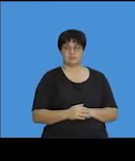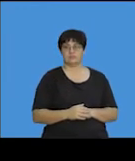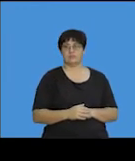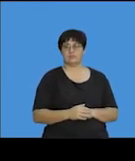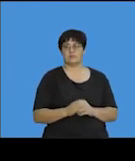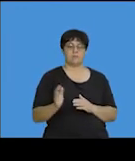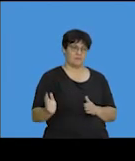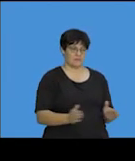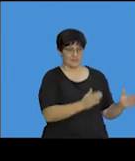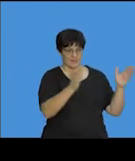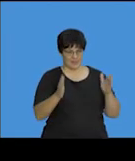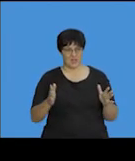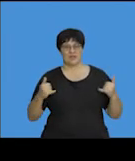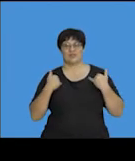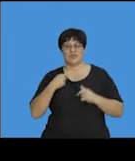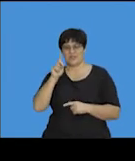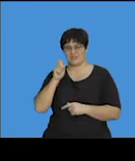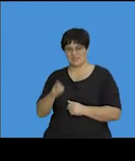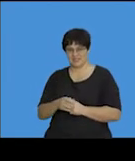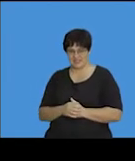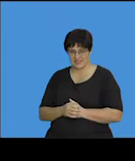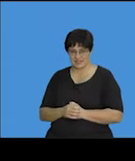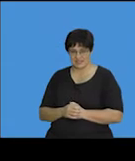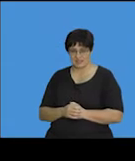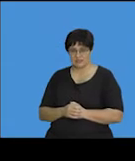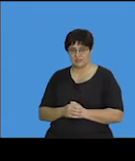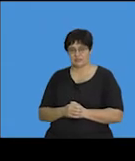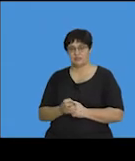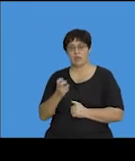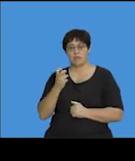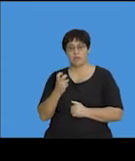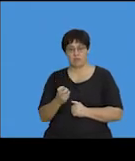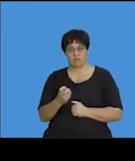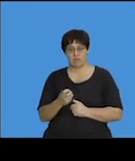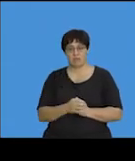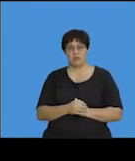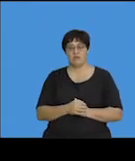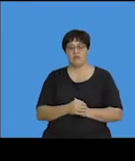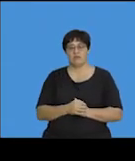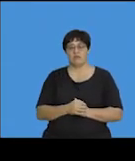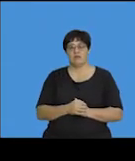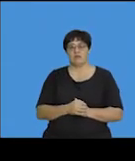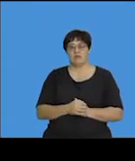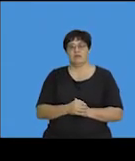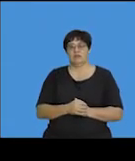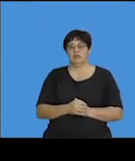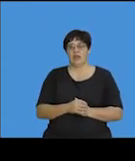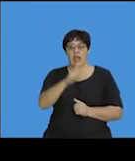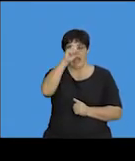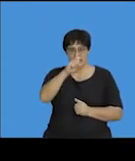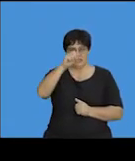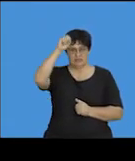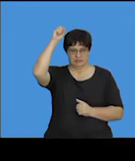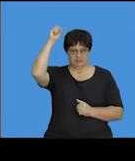Now we get the fun question. A ball is now thrown from